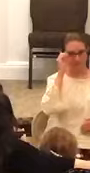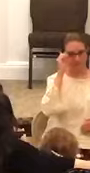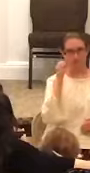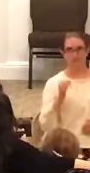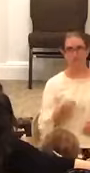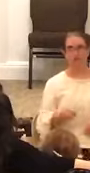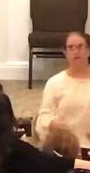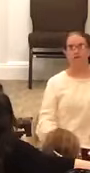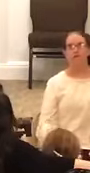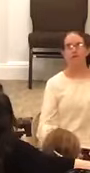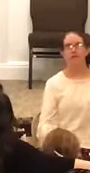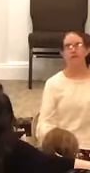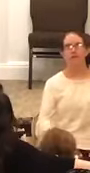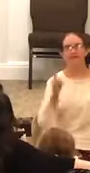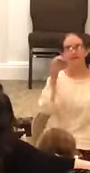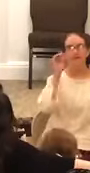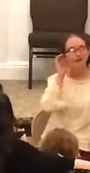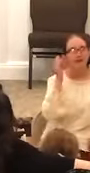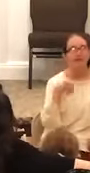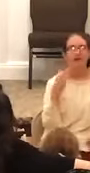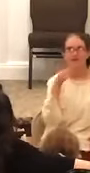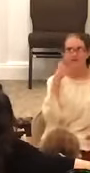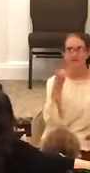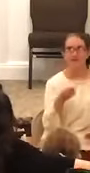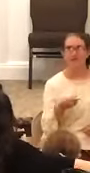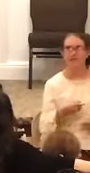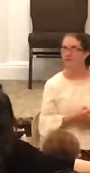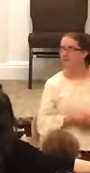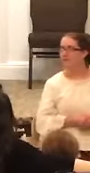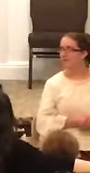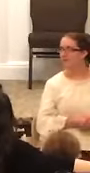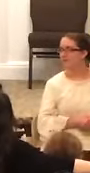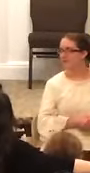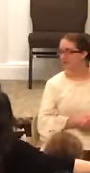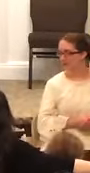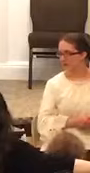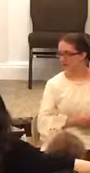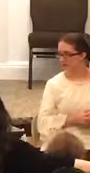Whoa. Did you hear what I just said?